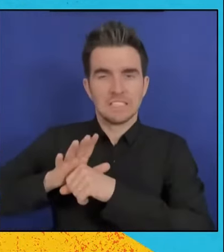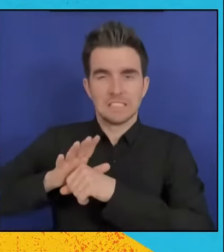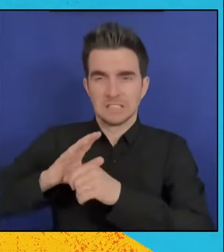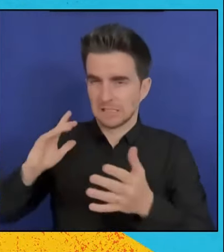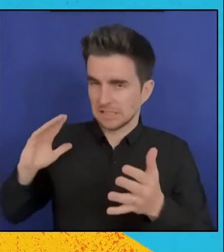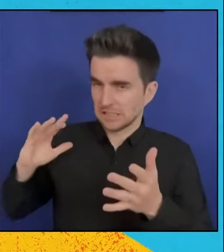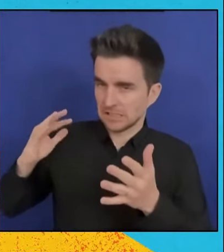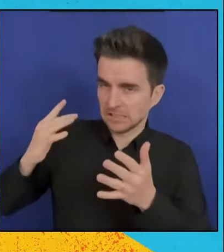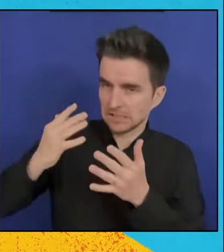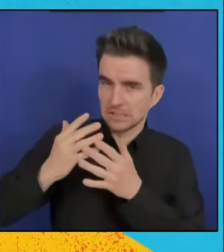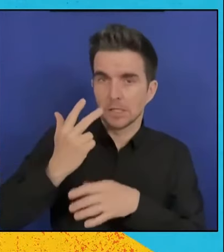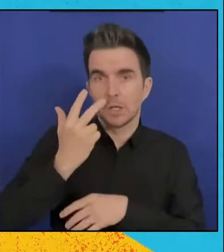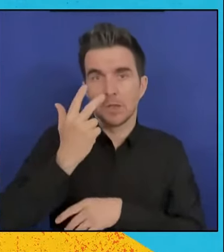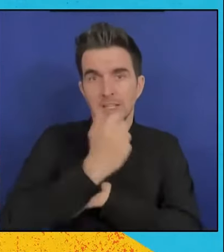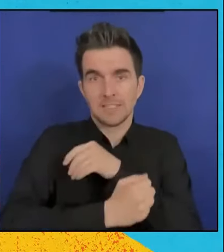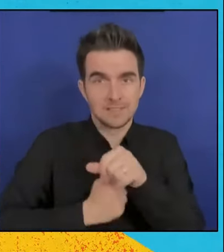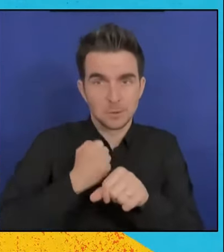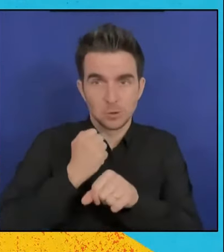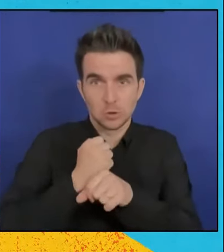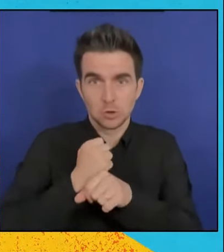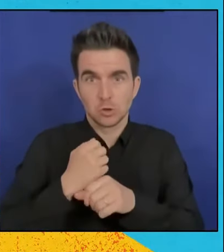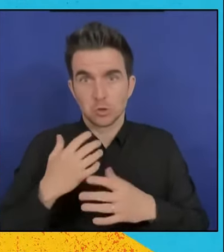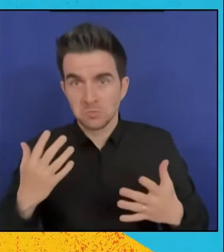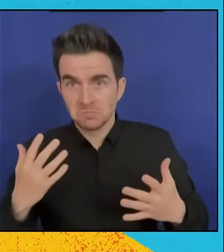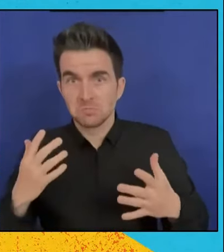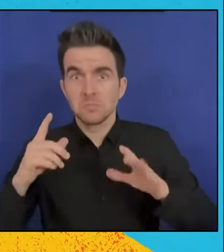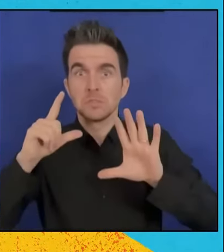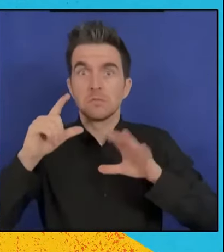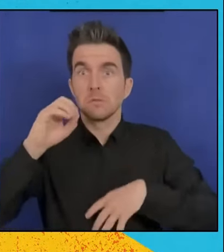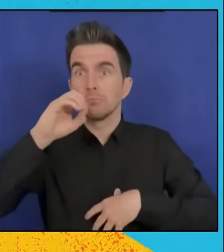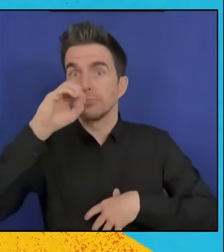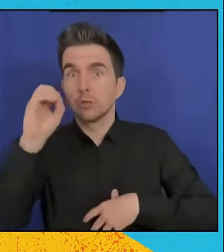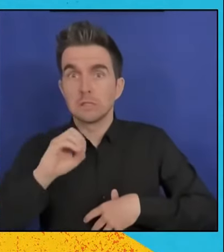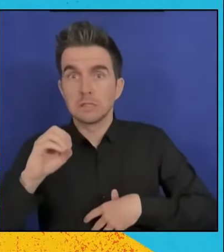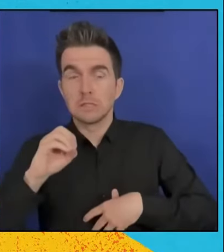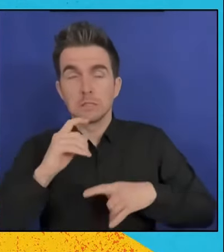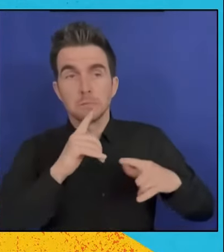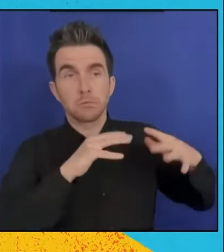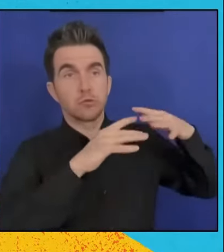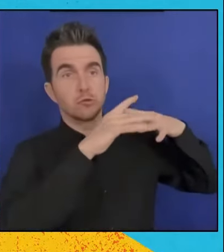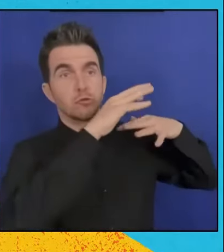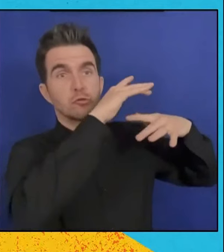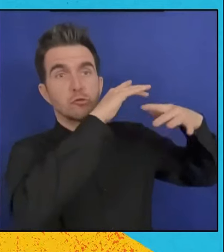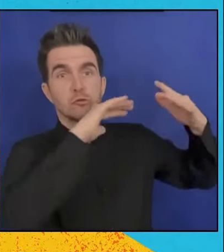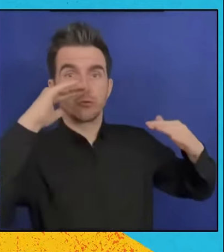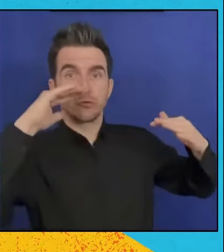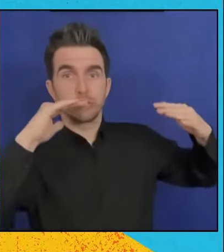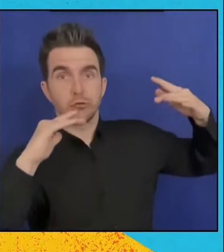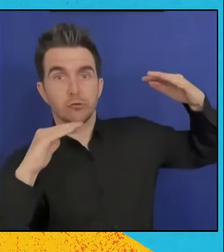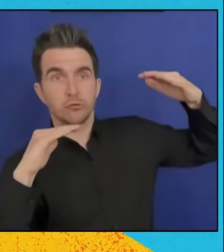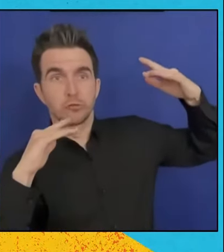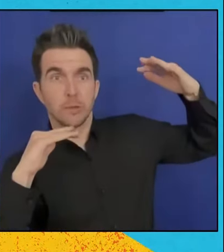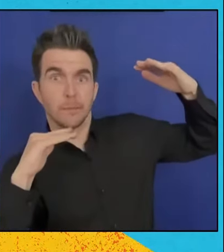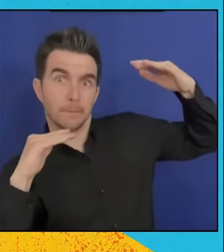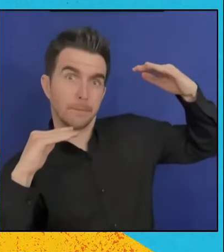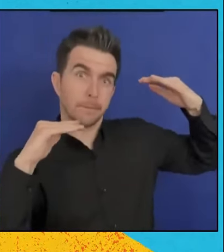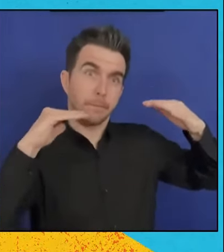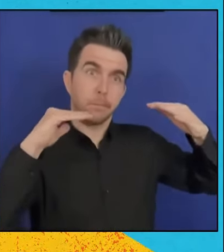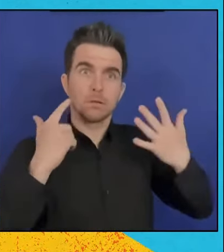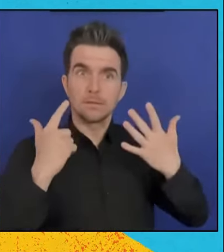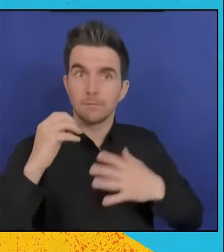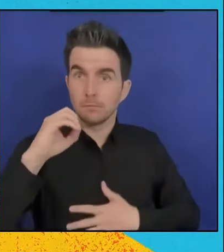we're here today, along with me, the SDG Young Leaders recognized by UN. We have Addie, Kermit, Gibson,